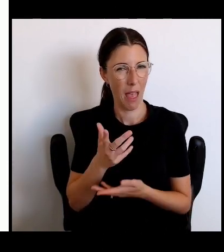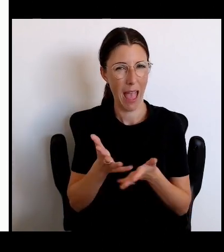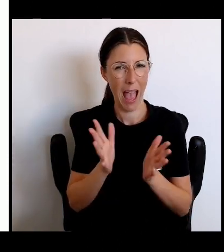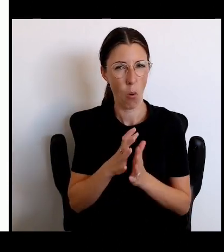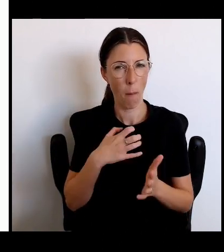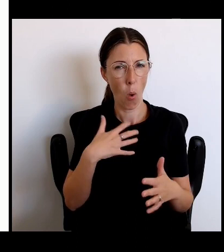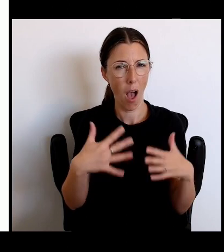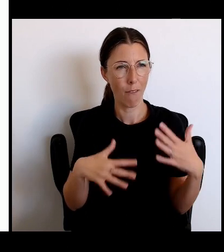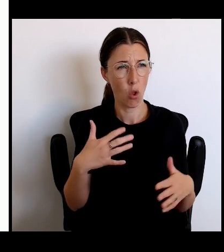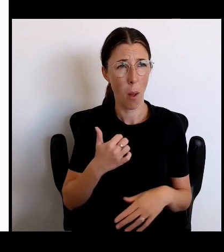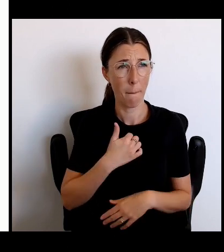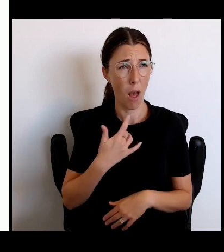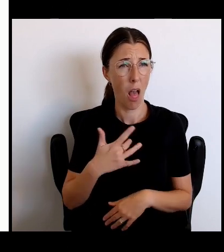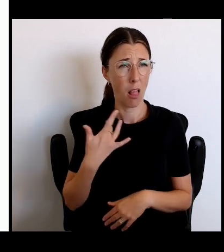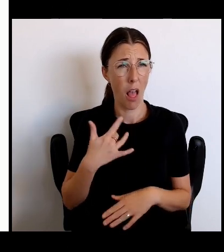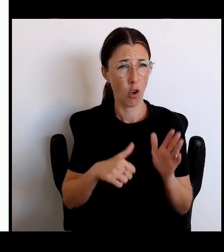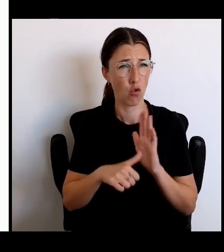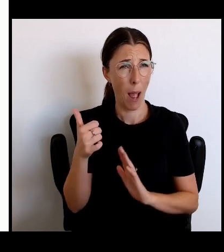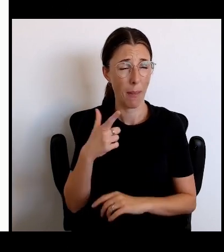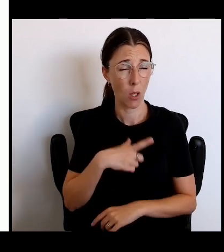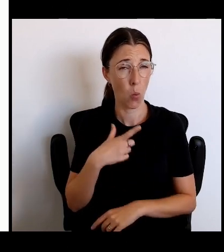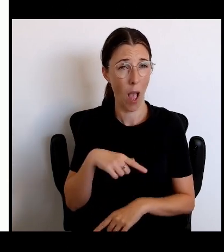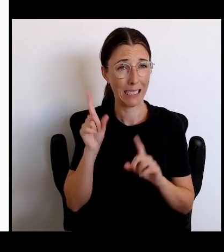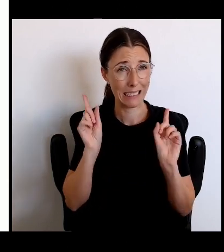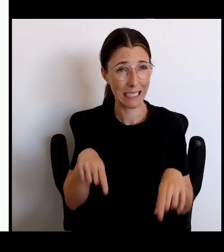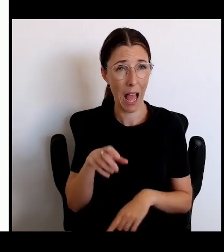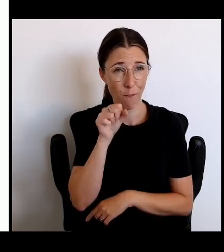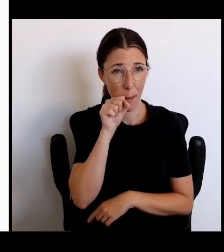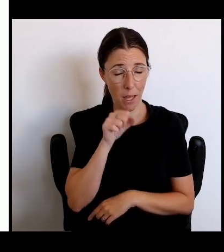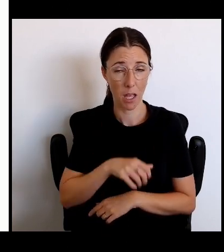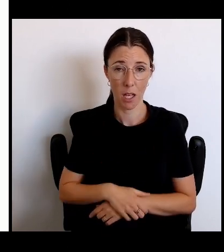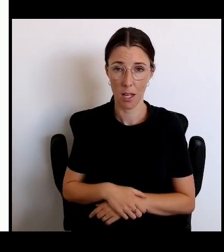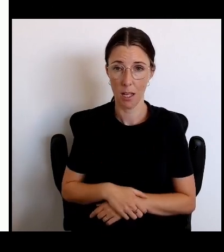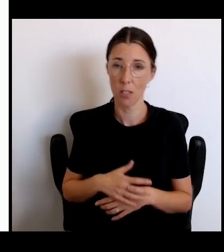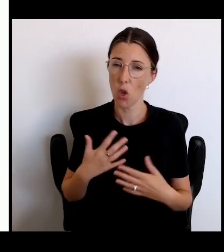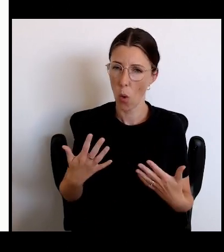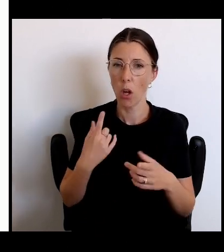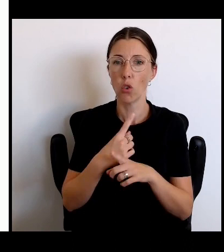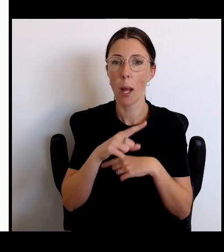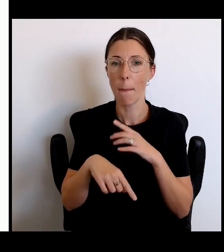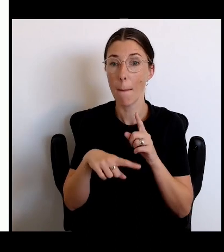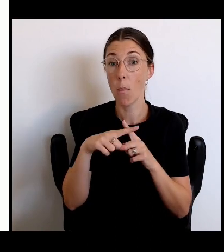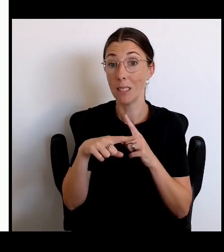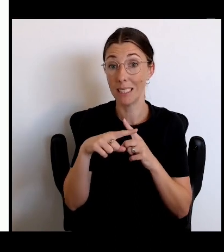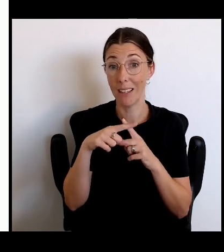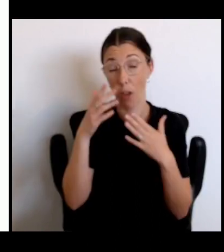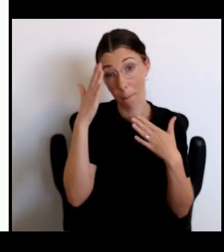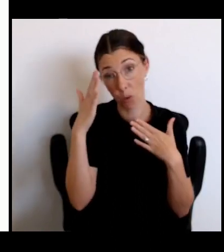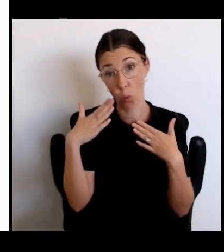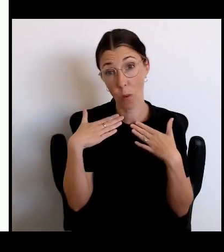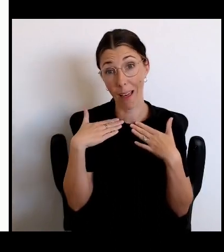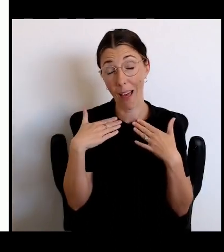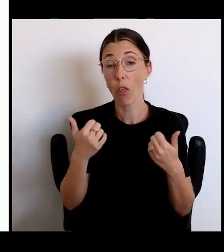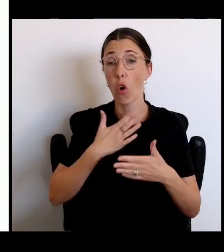life was pretty crap and that's why I started vaping in the first place. So talking about positive mental health coping strategies